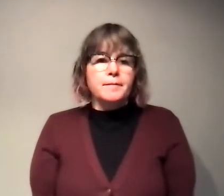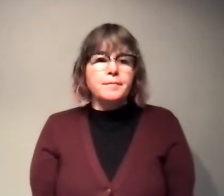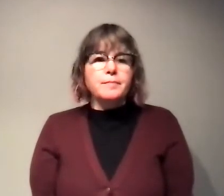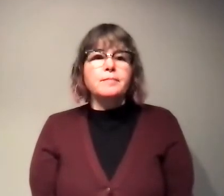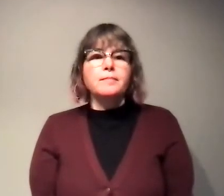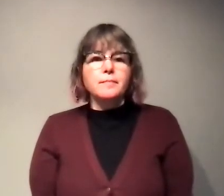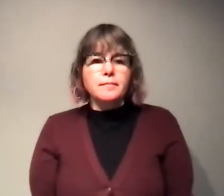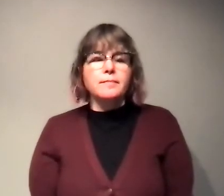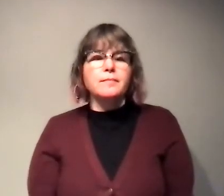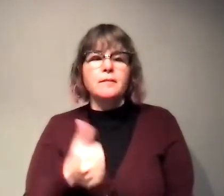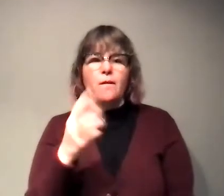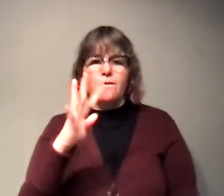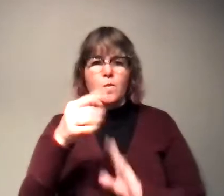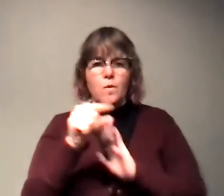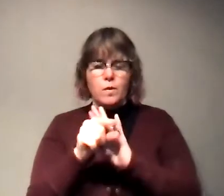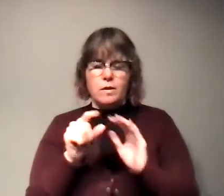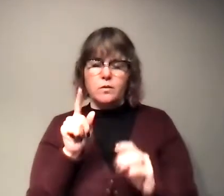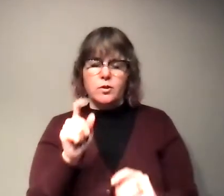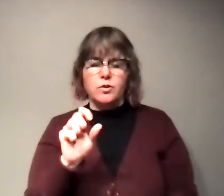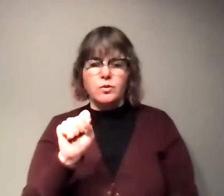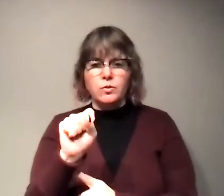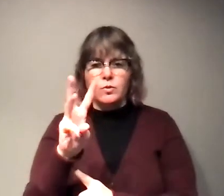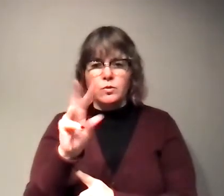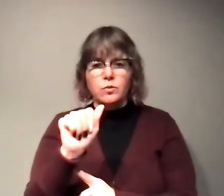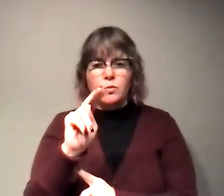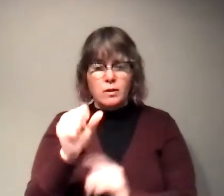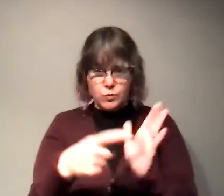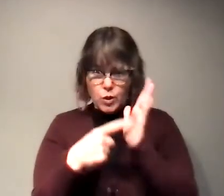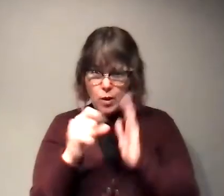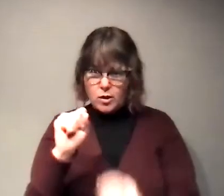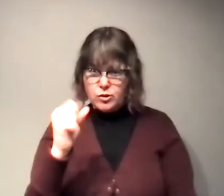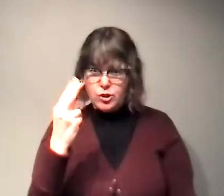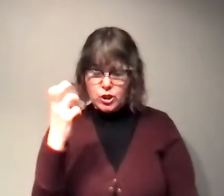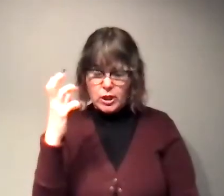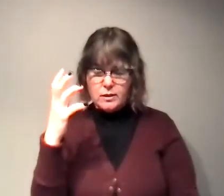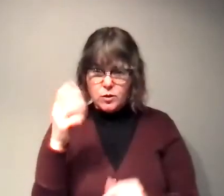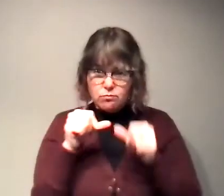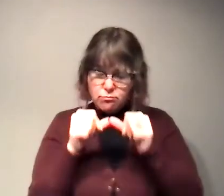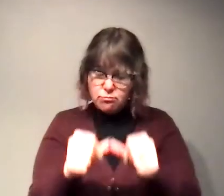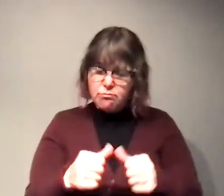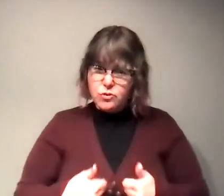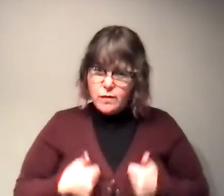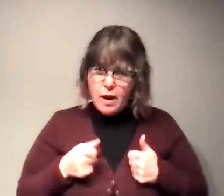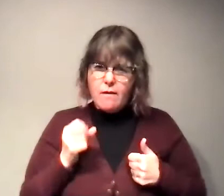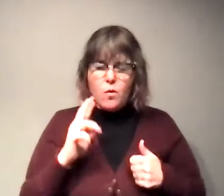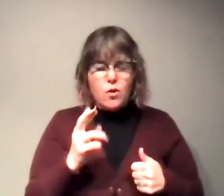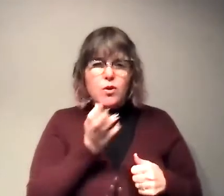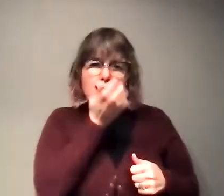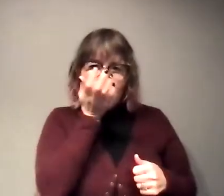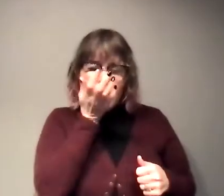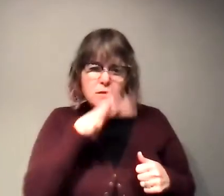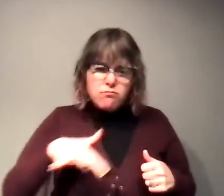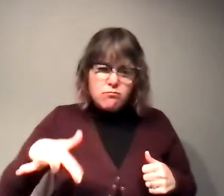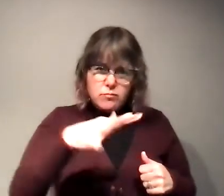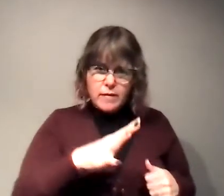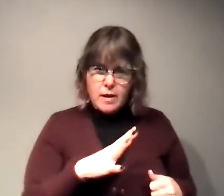Okay, so this is another fourth grade question. Do swans need shade to keep surviving, or can they just have a grassy bank with a pond? I